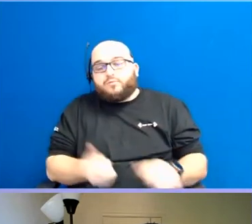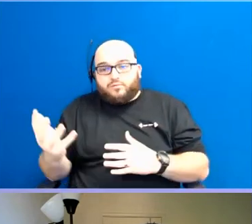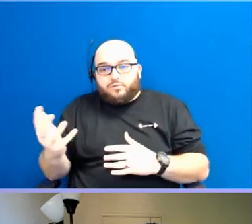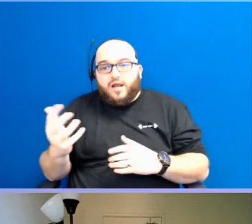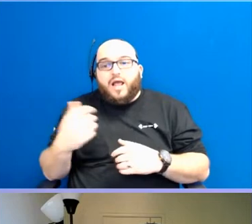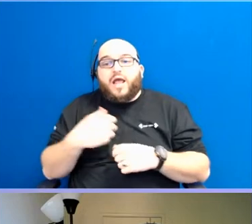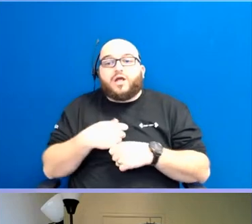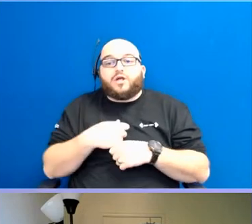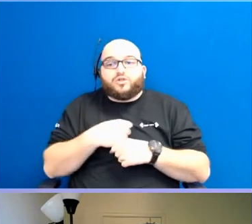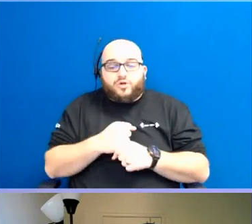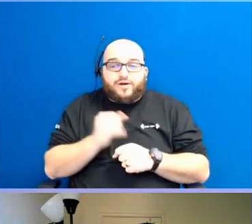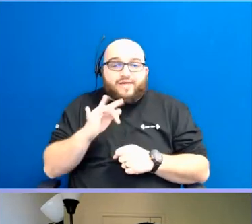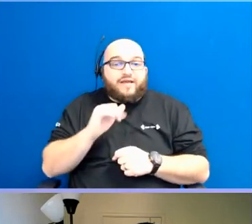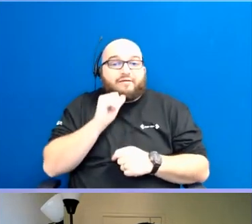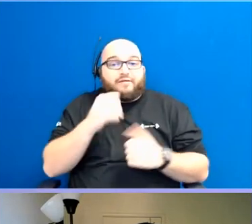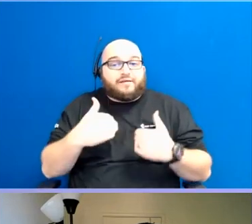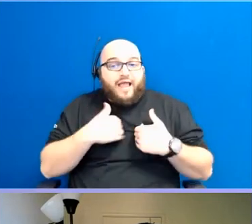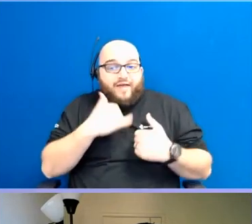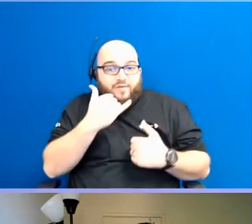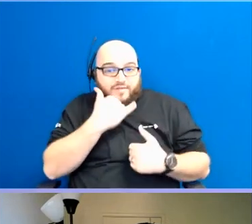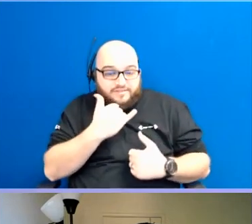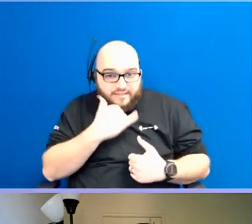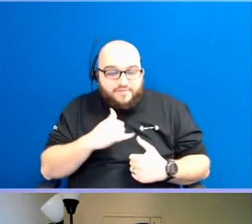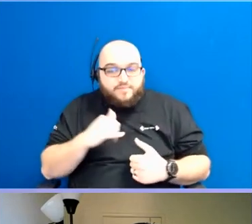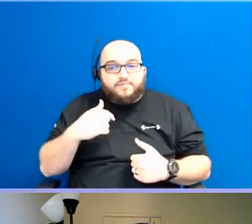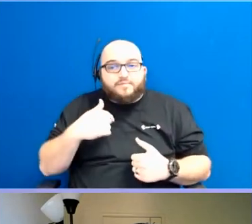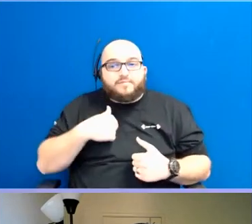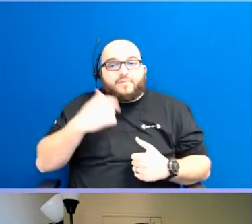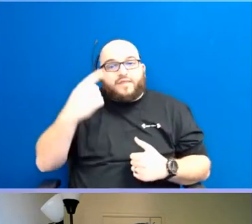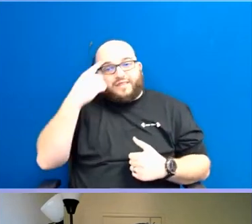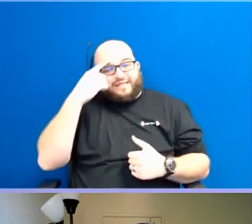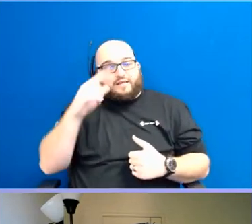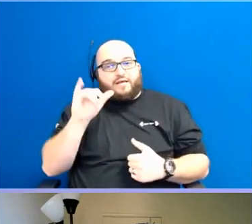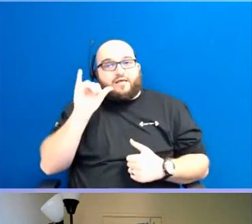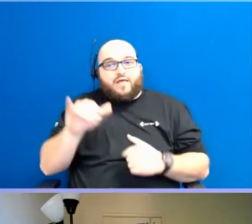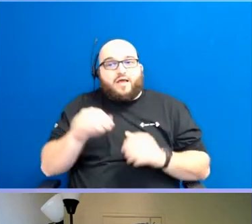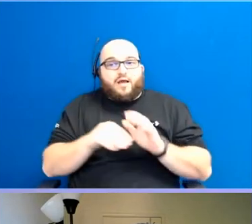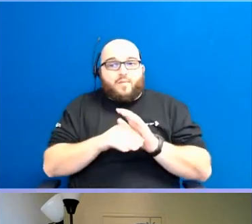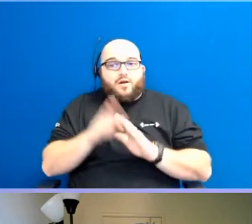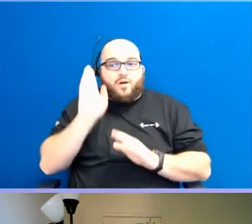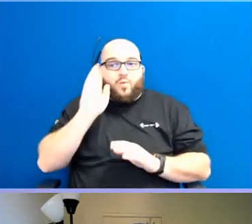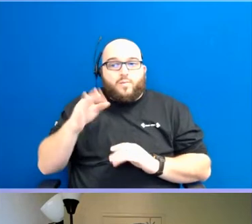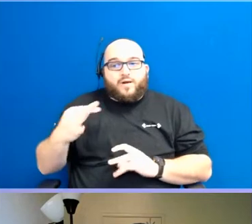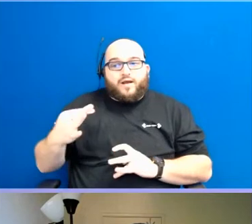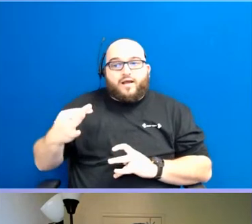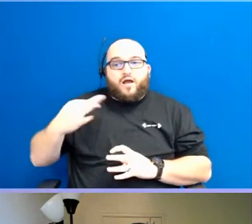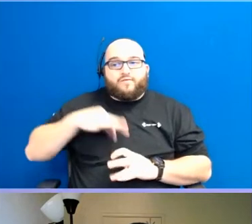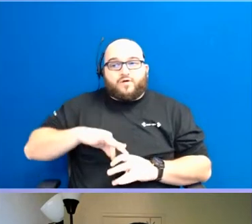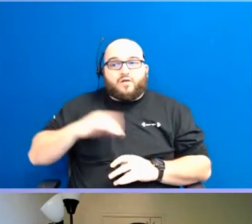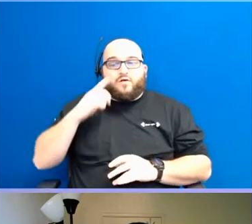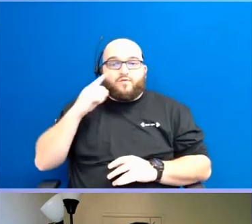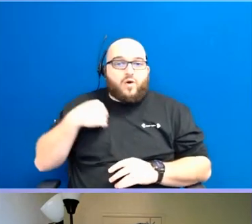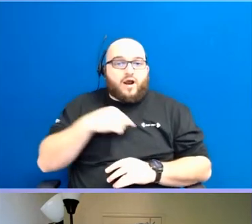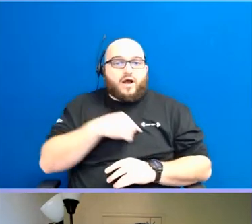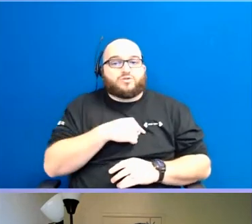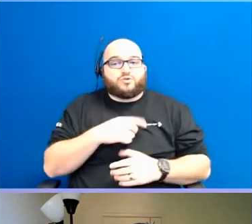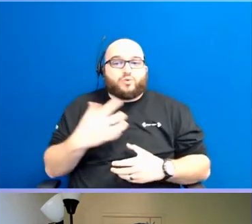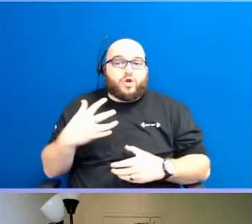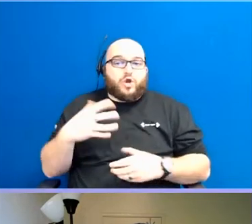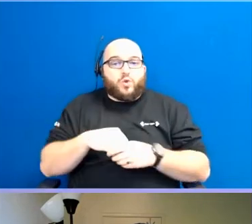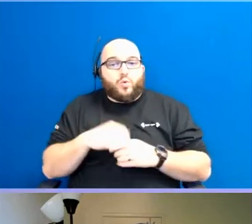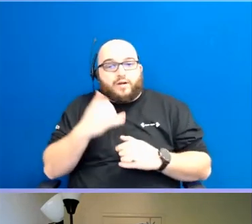doesn't have mistakes? I think that would be, so this model would be helpful for us to include